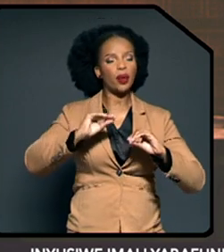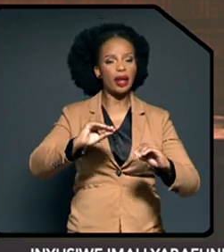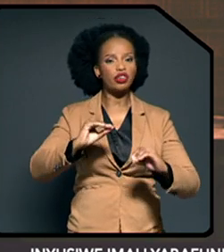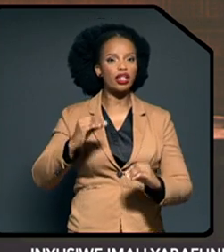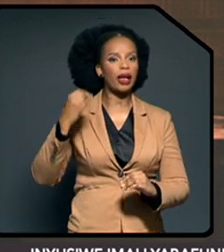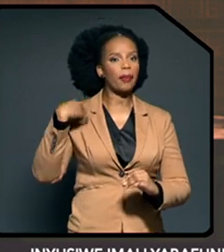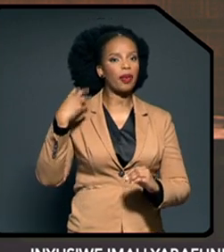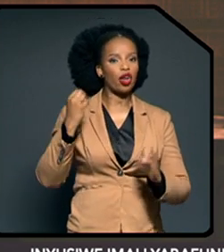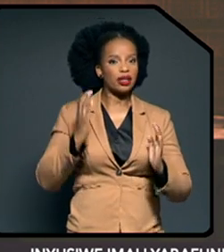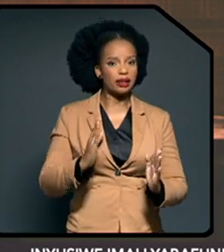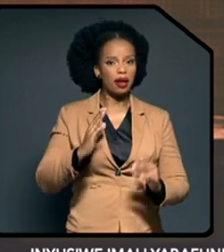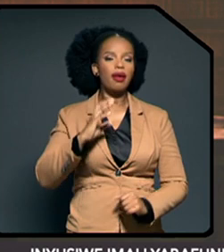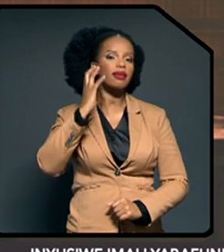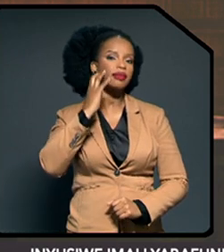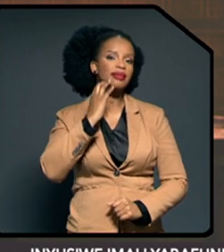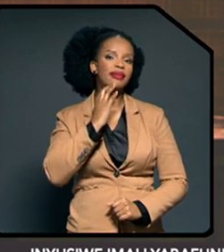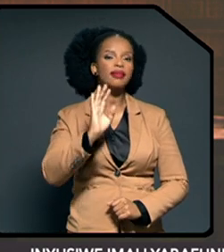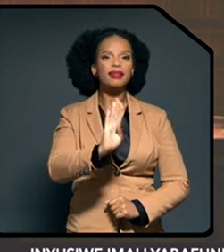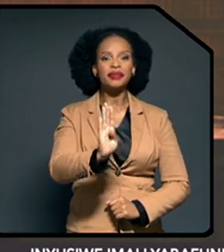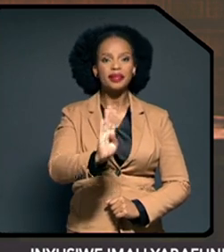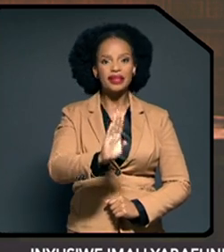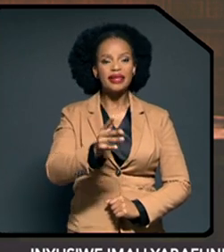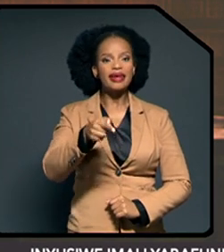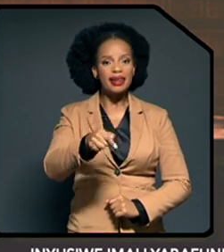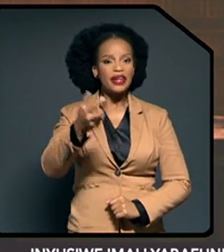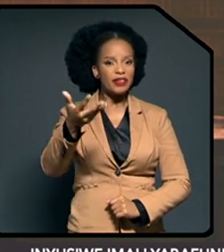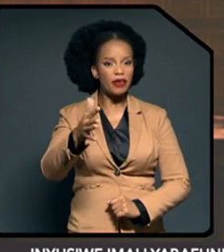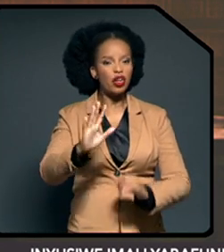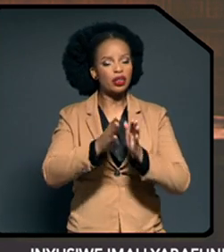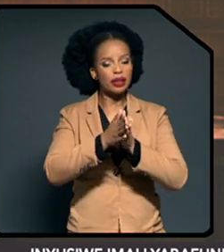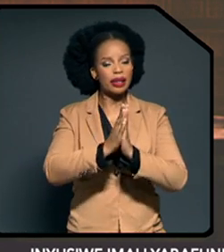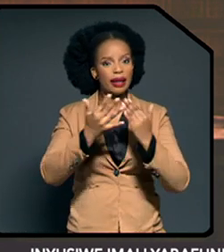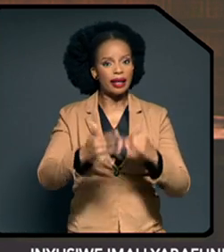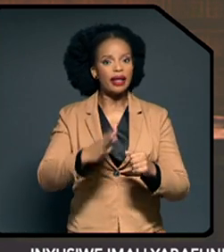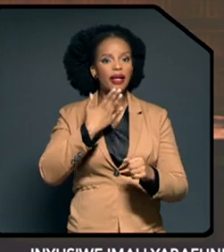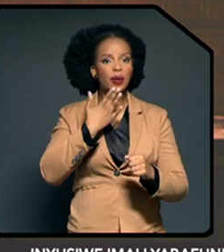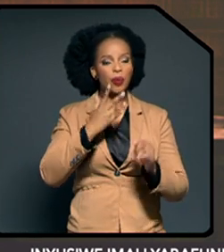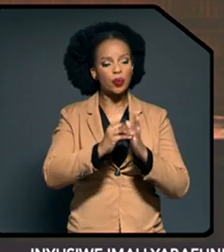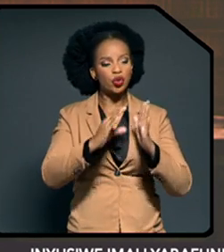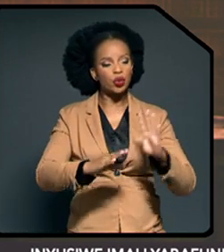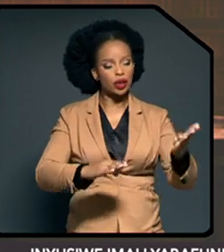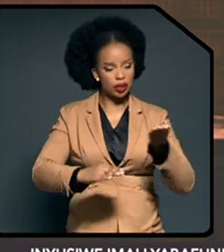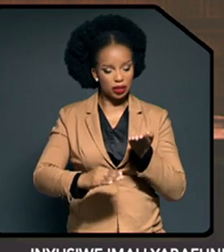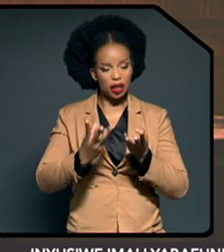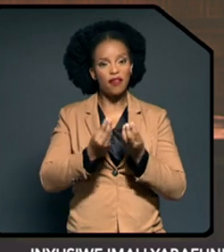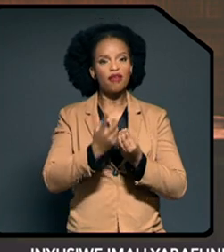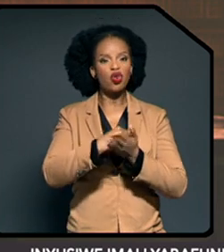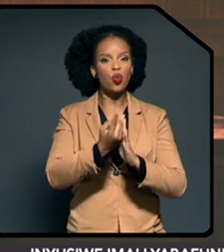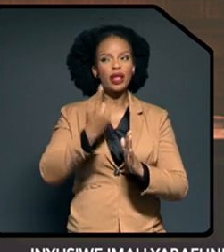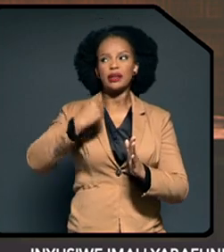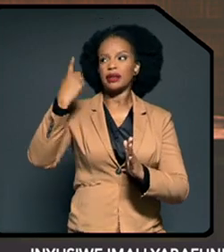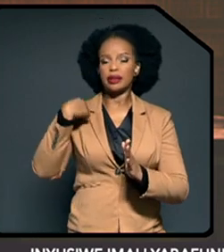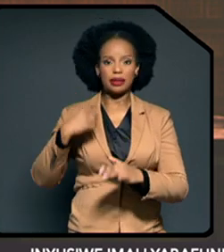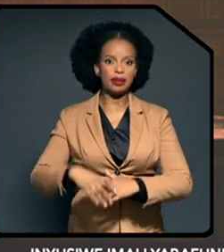uGqirha Blade Nzimande emva kwesi sicelo esibekwe etafileni ngabafundi kweziveki zimbalwa